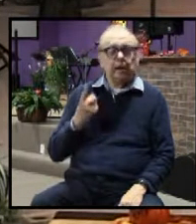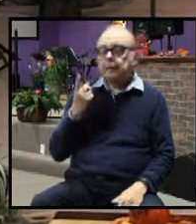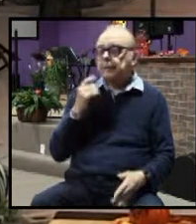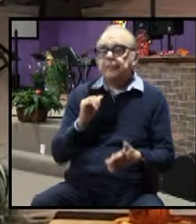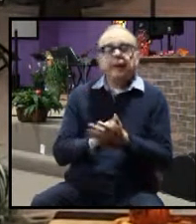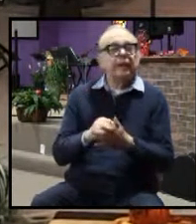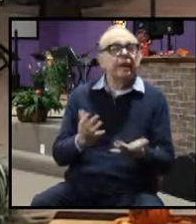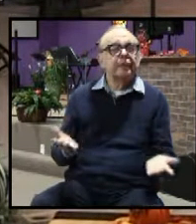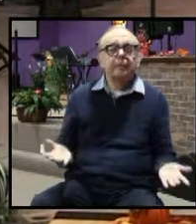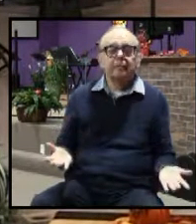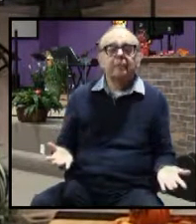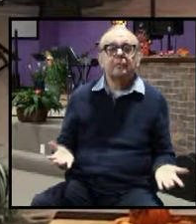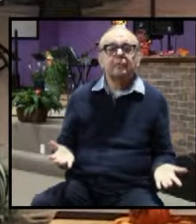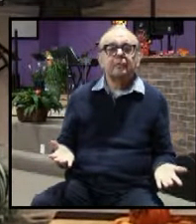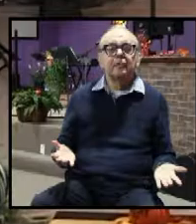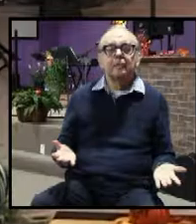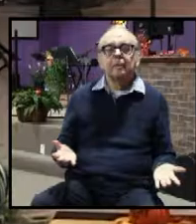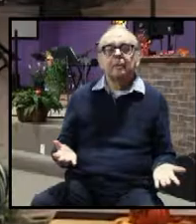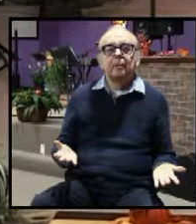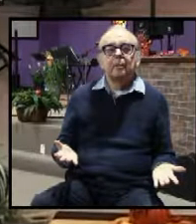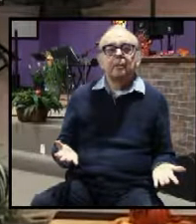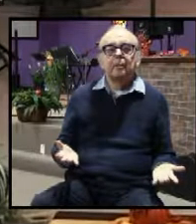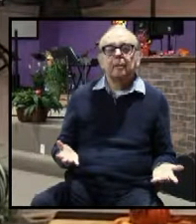I just don't understand.